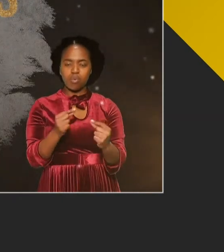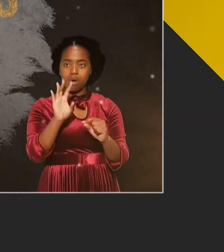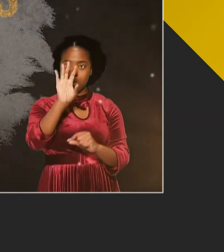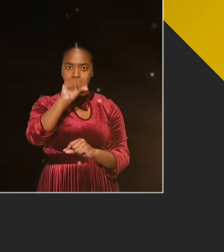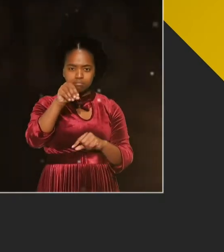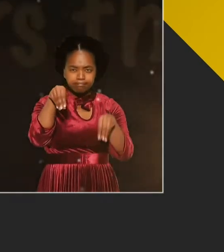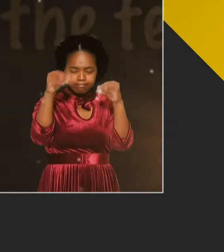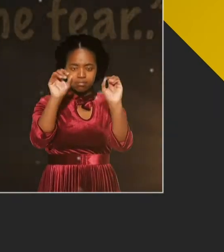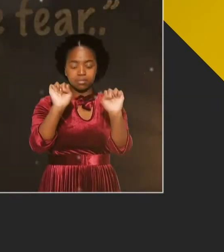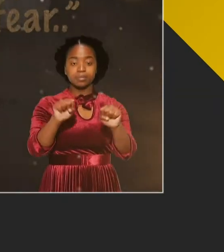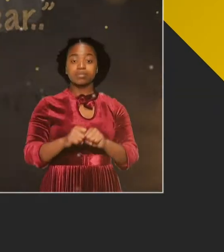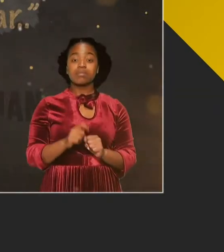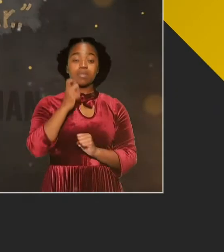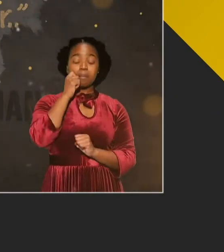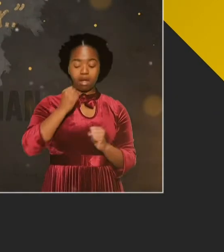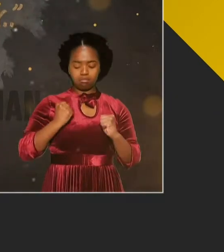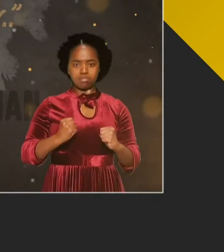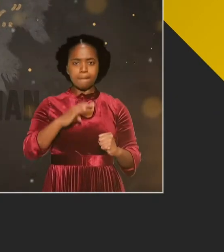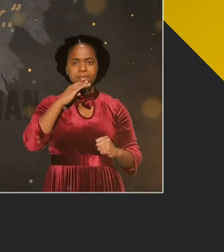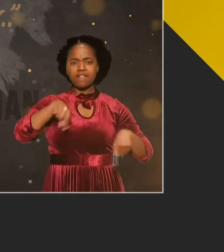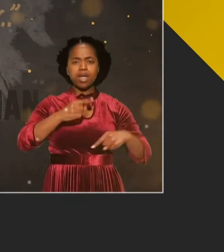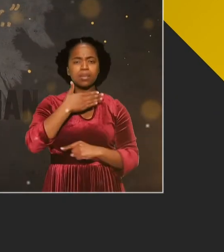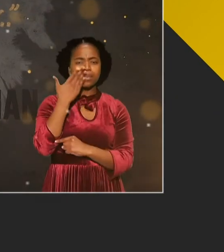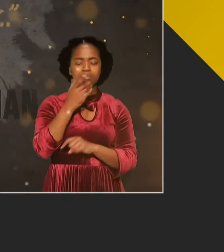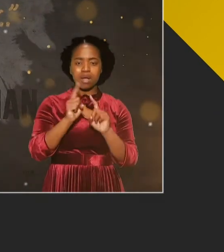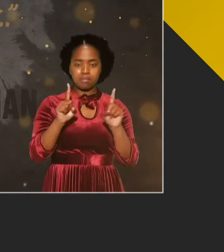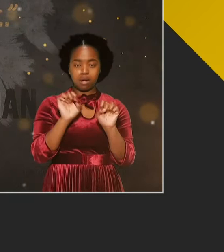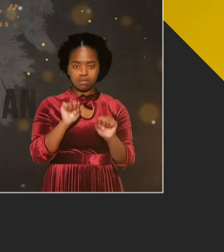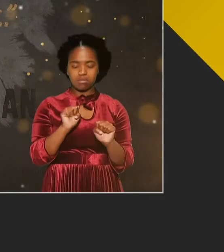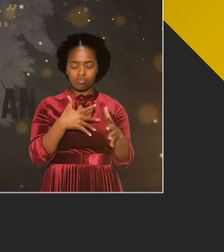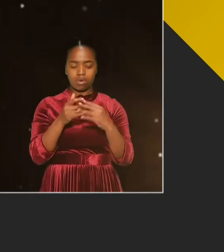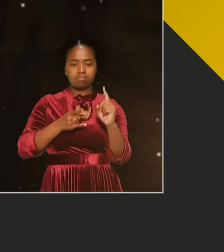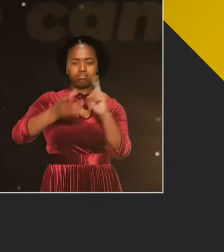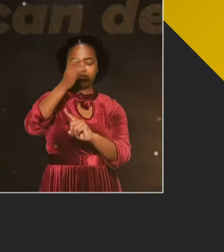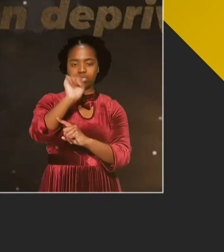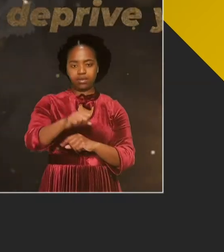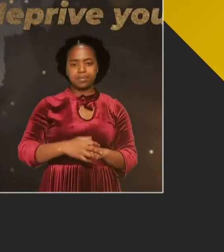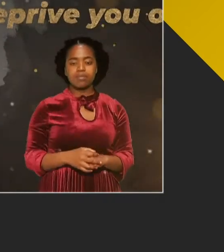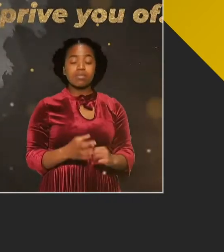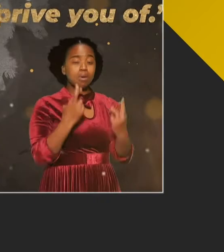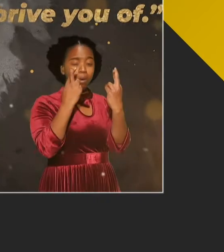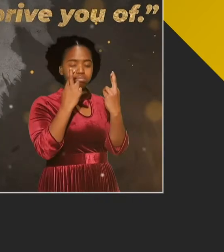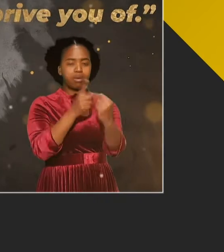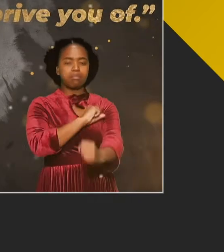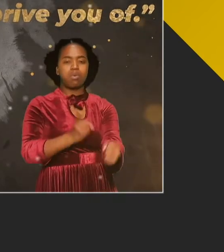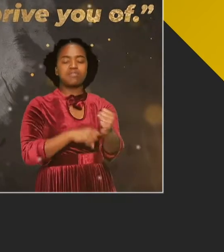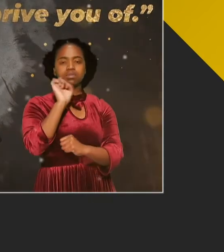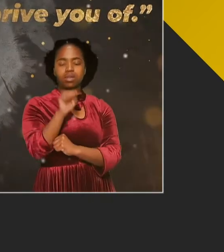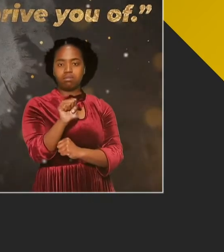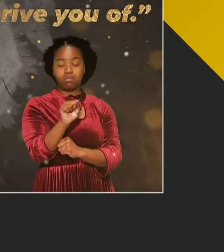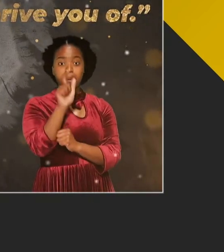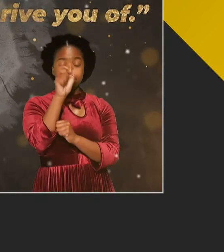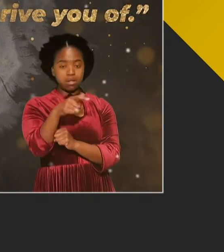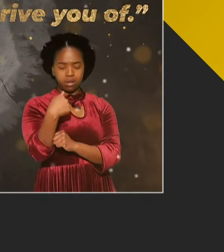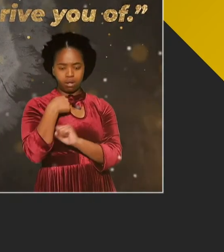the elders. The brave man is not he who does not feel afraid, but he who conquers the fear. Hope is a powerful weapon, and no one